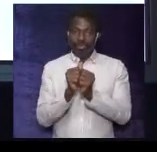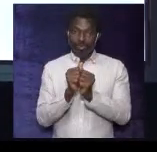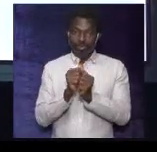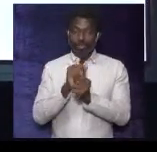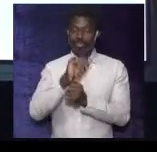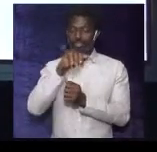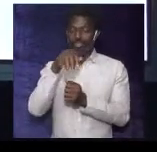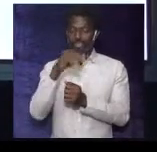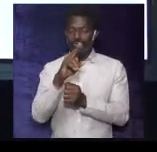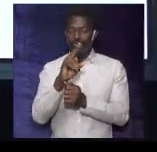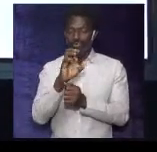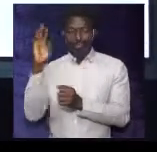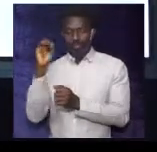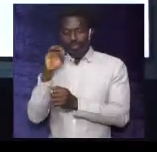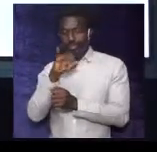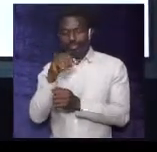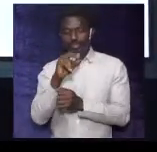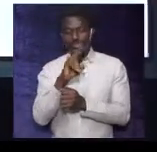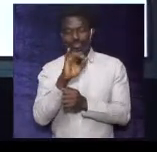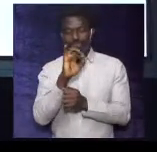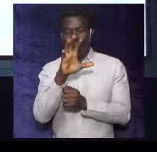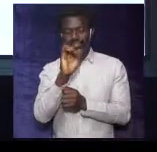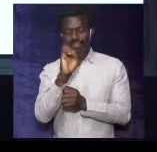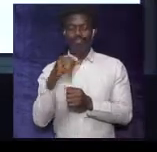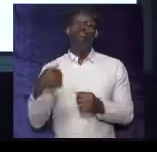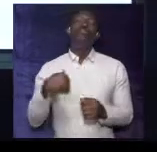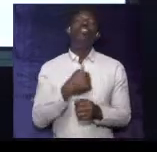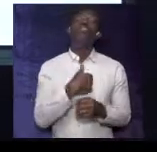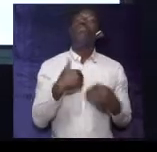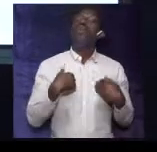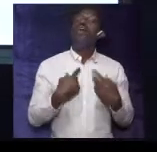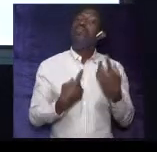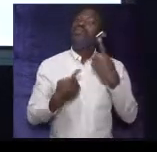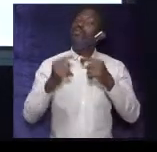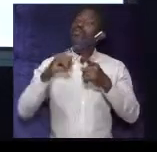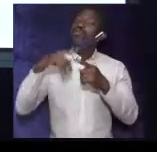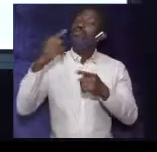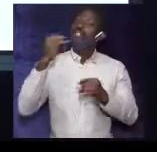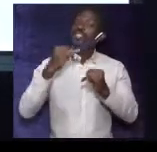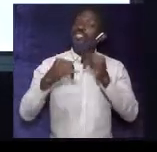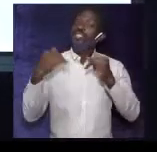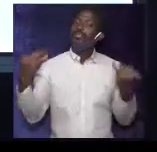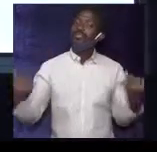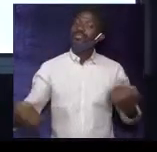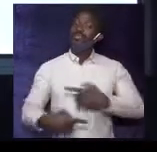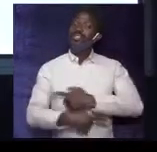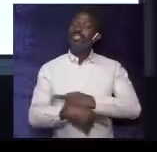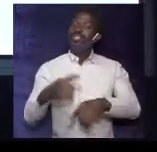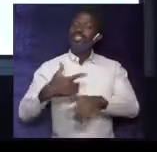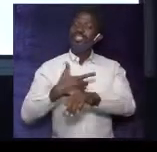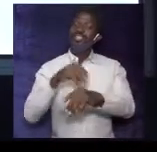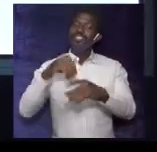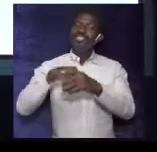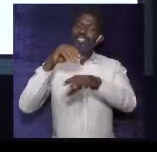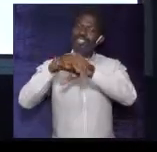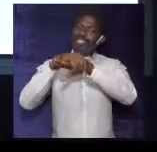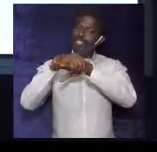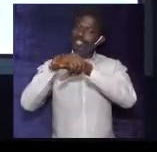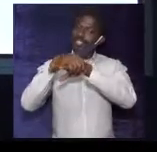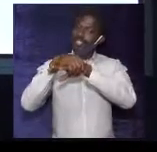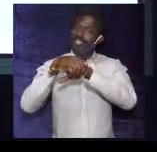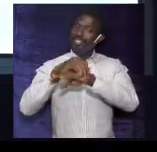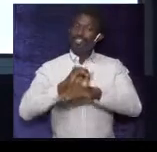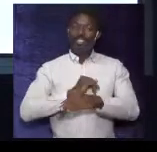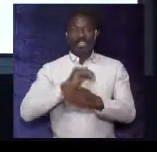rewarded with a pack of Good Life Magic Juice. We have come to the end of today's lesson